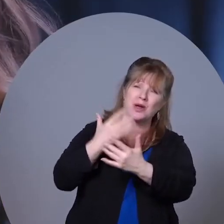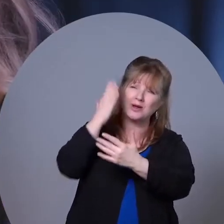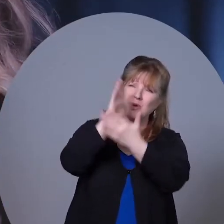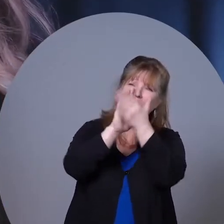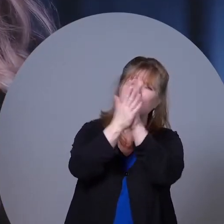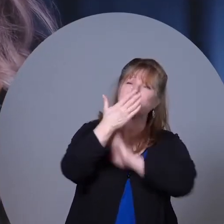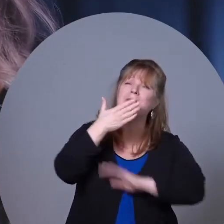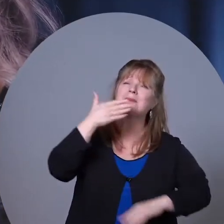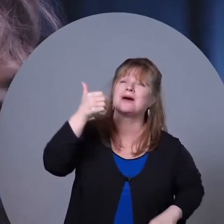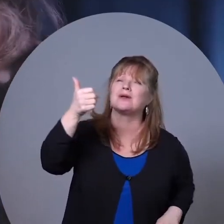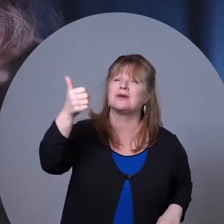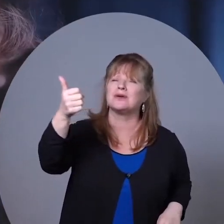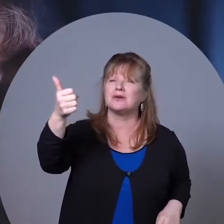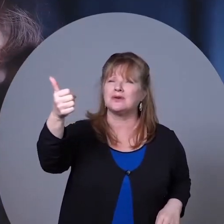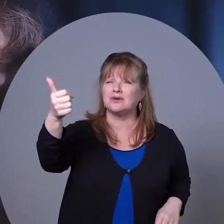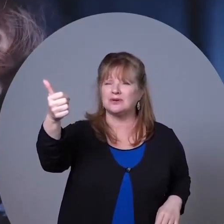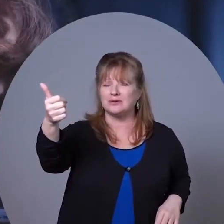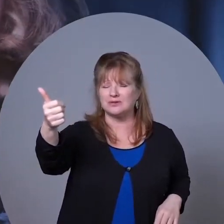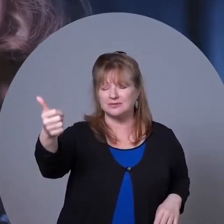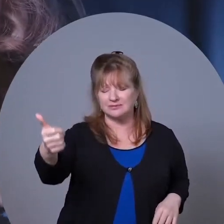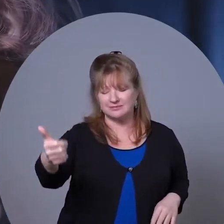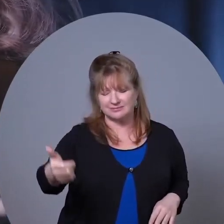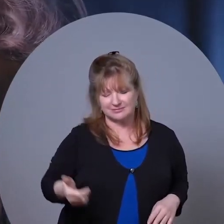side of the hill.